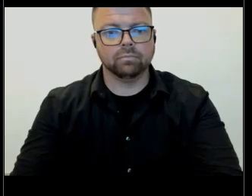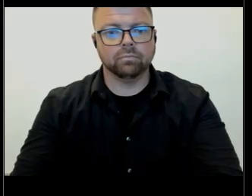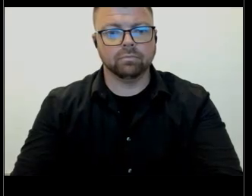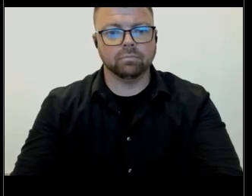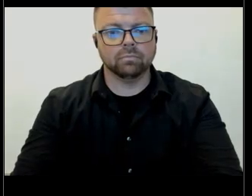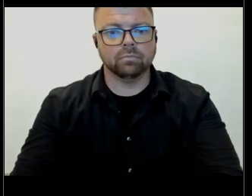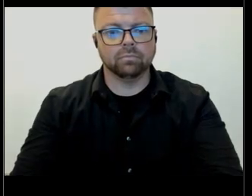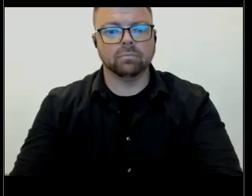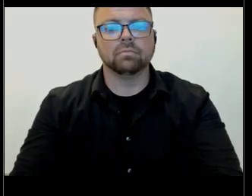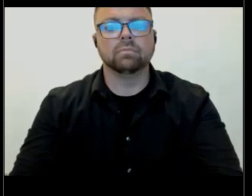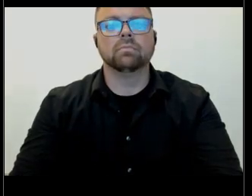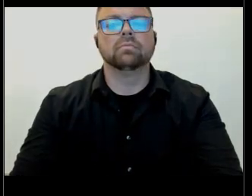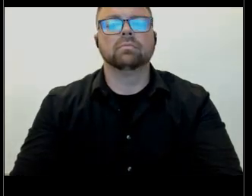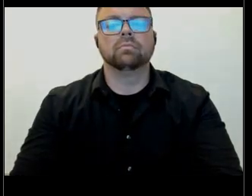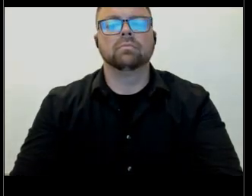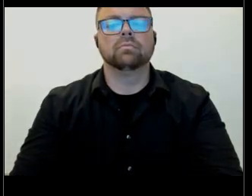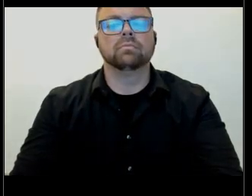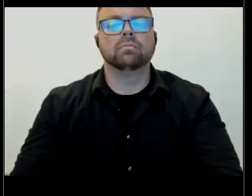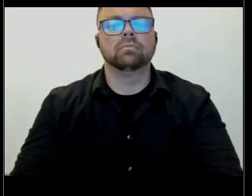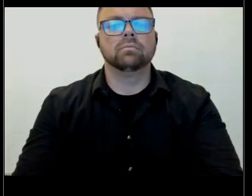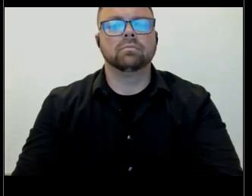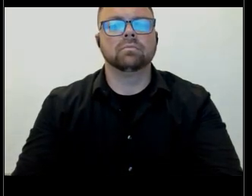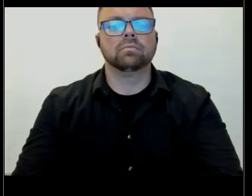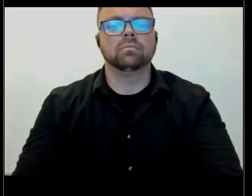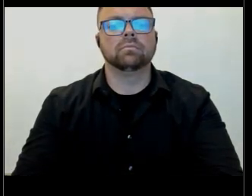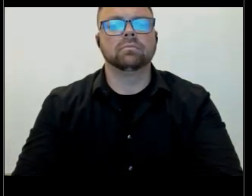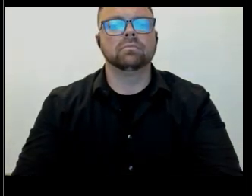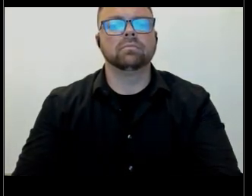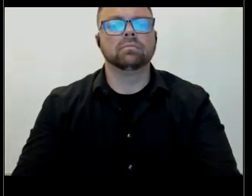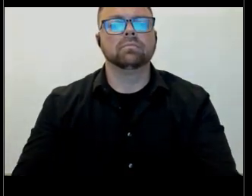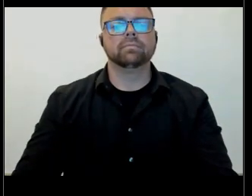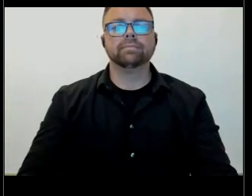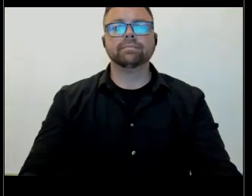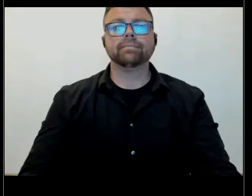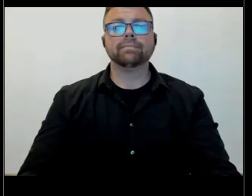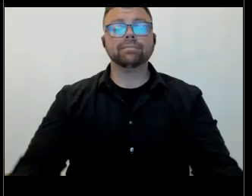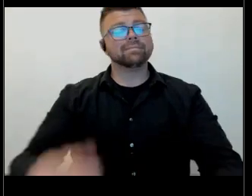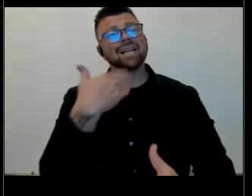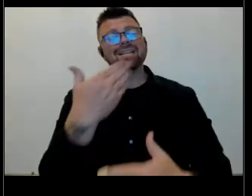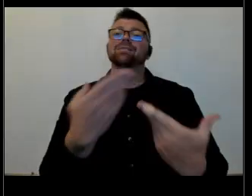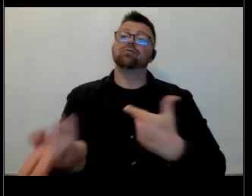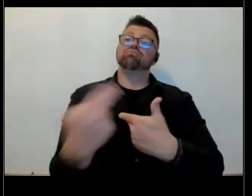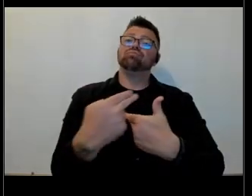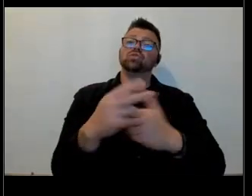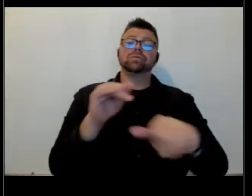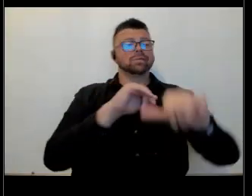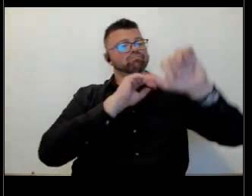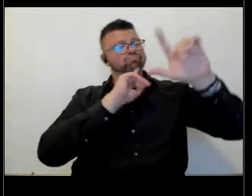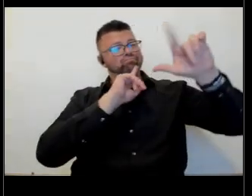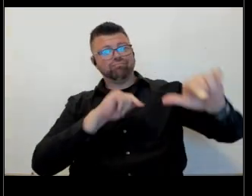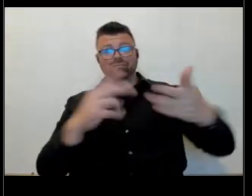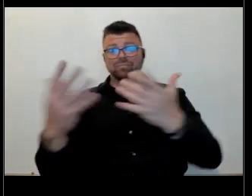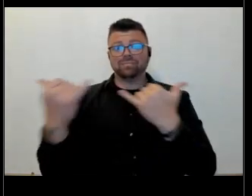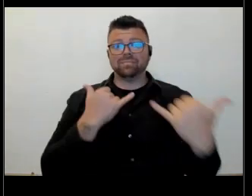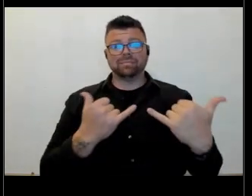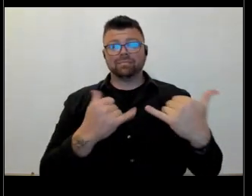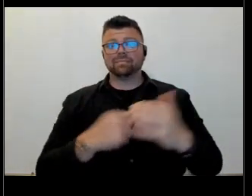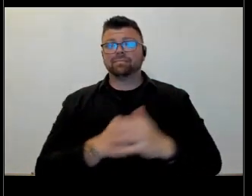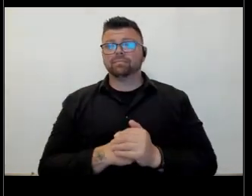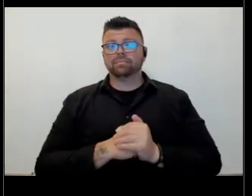All right, thank you so much. Go and close this poll. Thank you for participating in that. And now for our